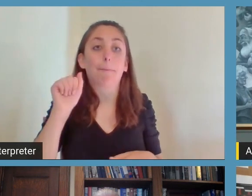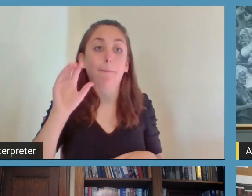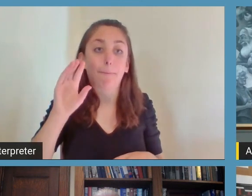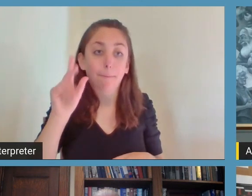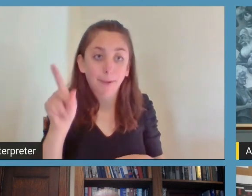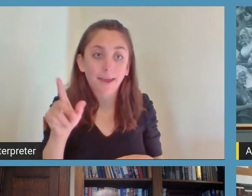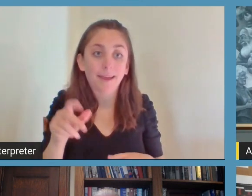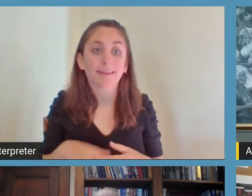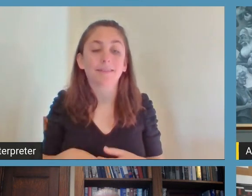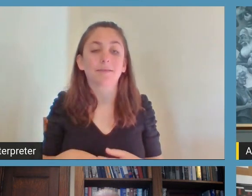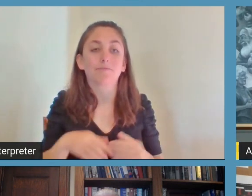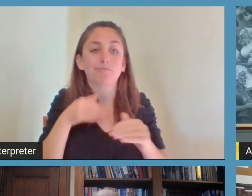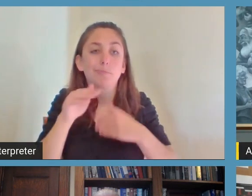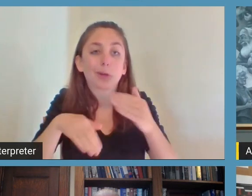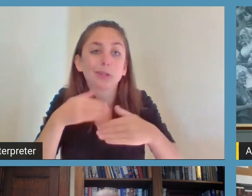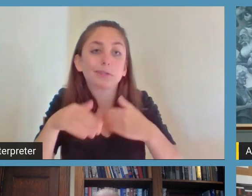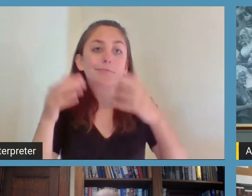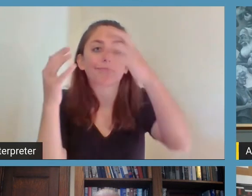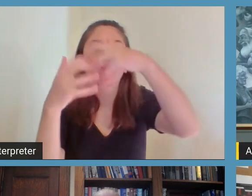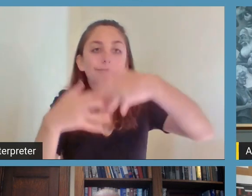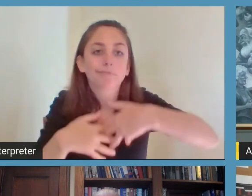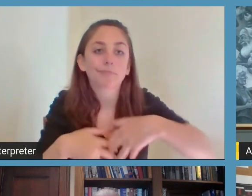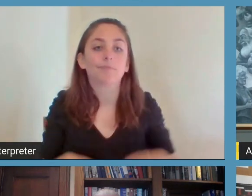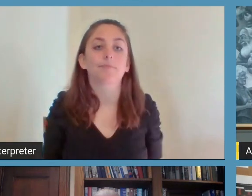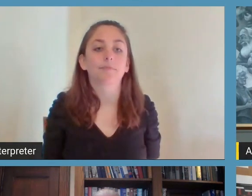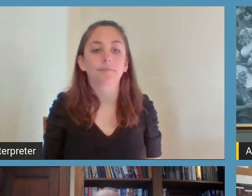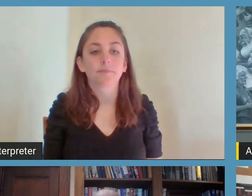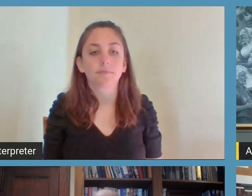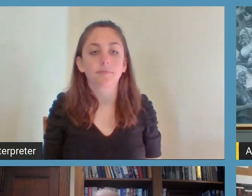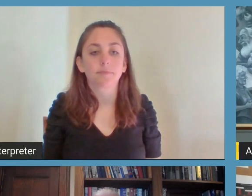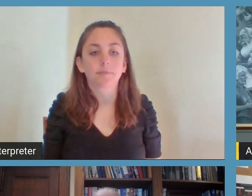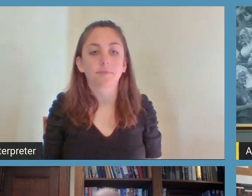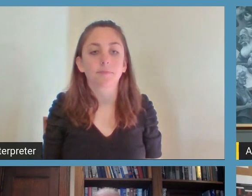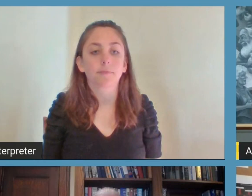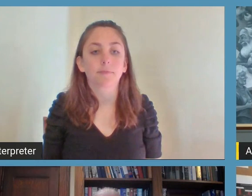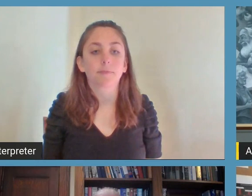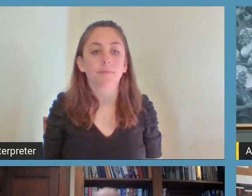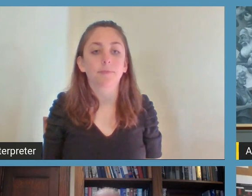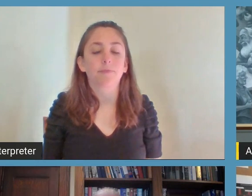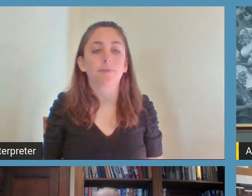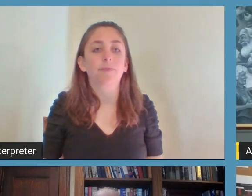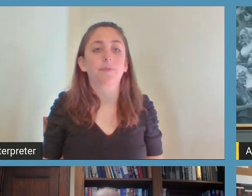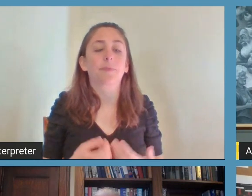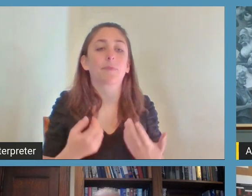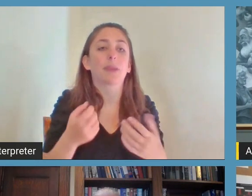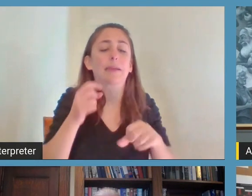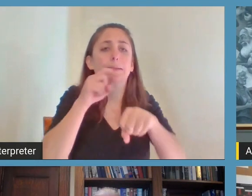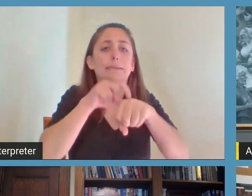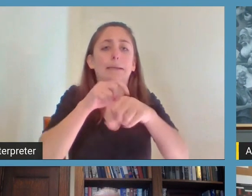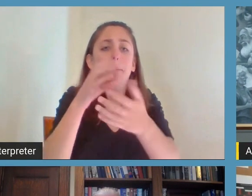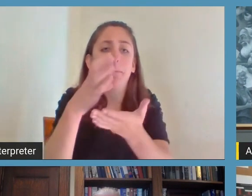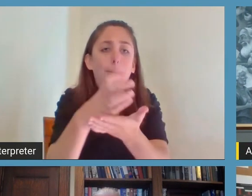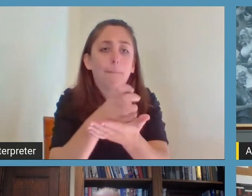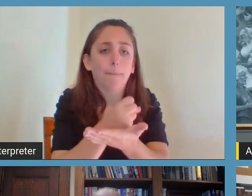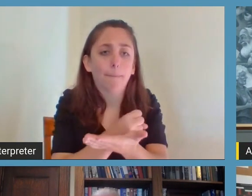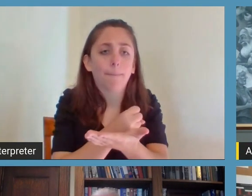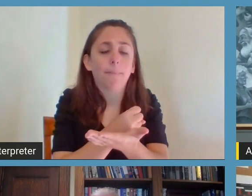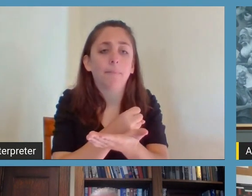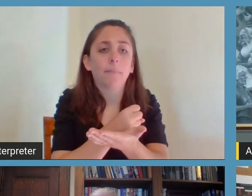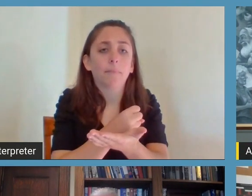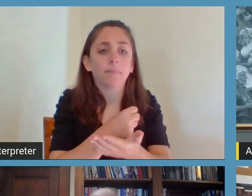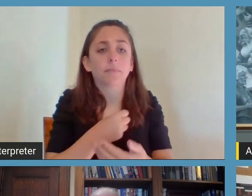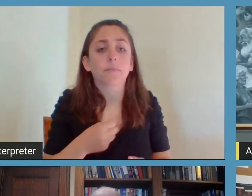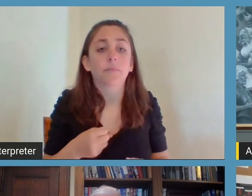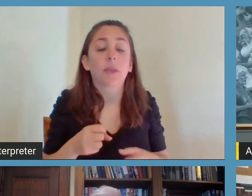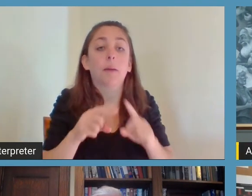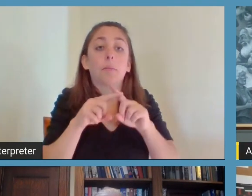is a little bit more smooth in the back end. Yeah. Well, unfortunately, we're at time, folks. It's gone quickly, but I do want to thank